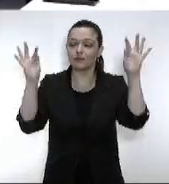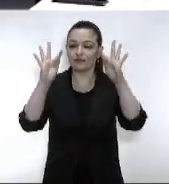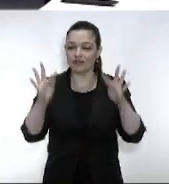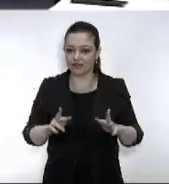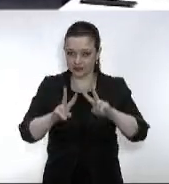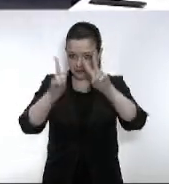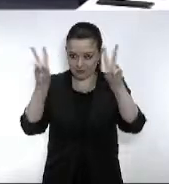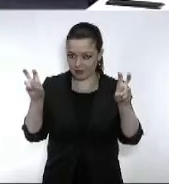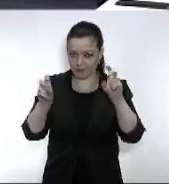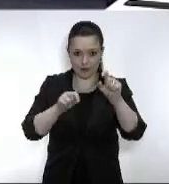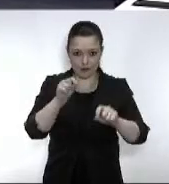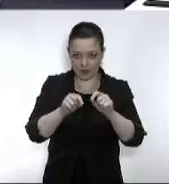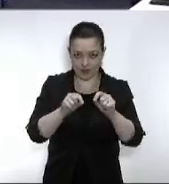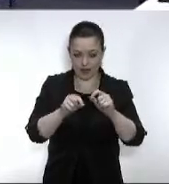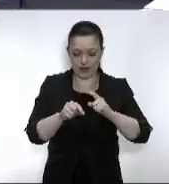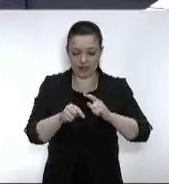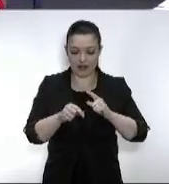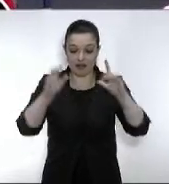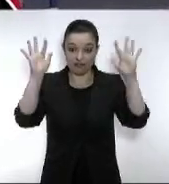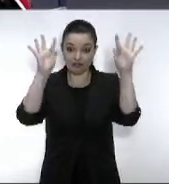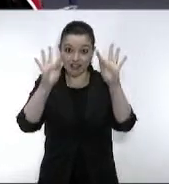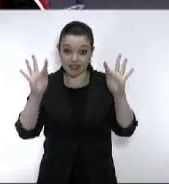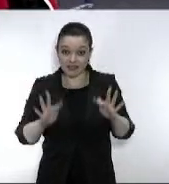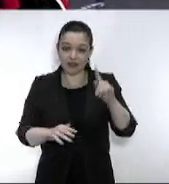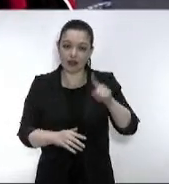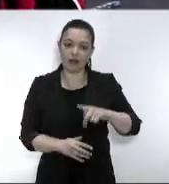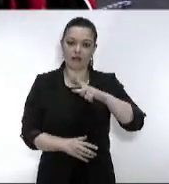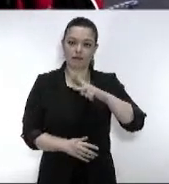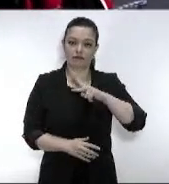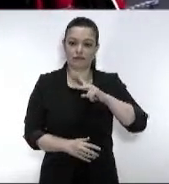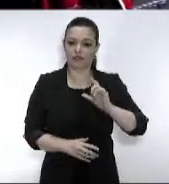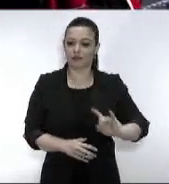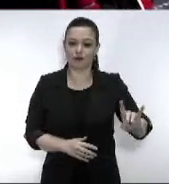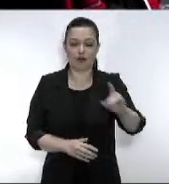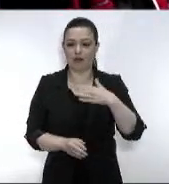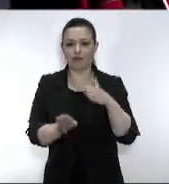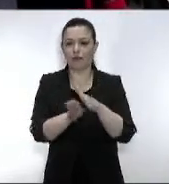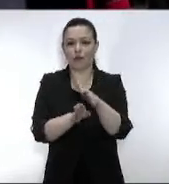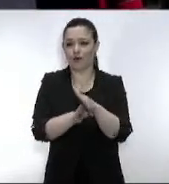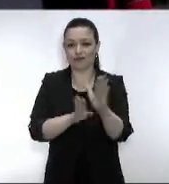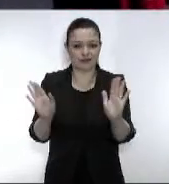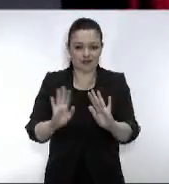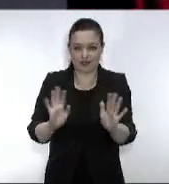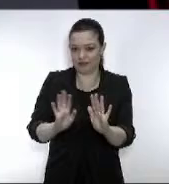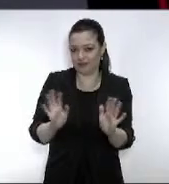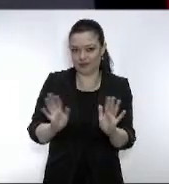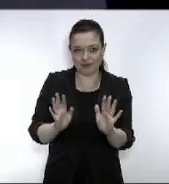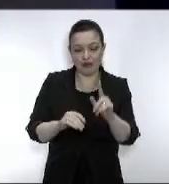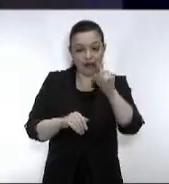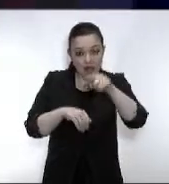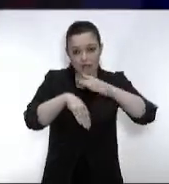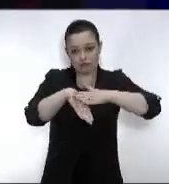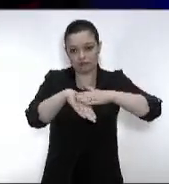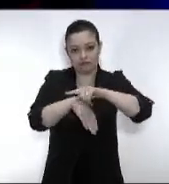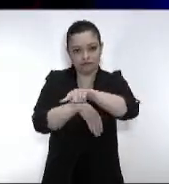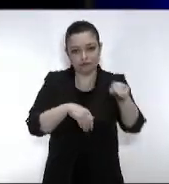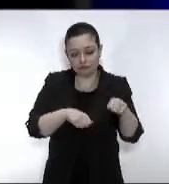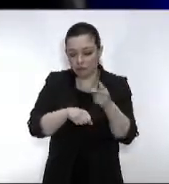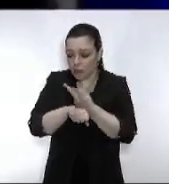it's important to reflect on that. Happiness is an individual problem. Each one has to